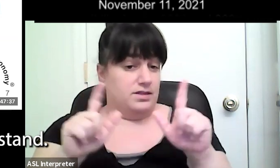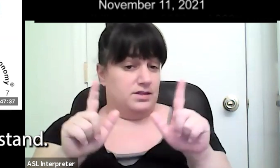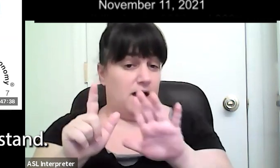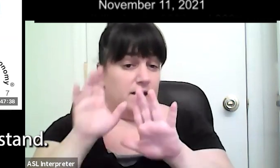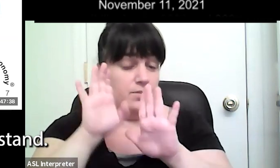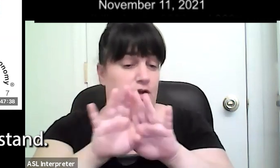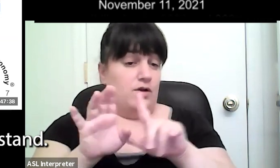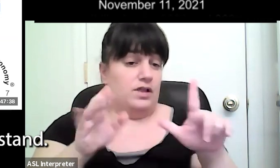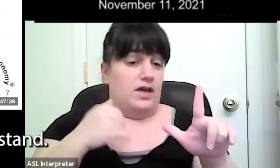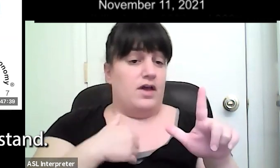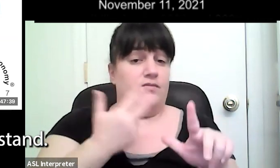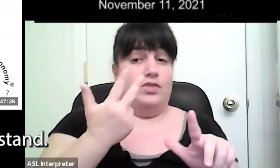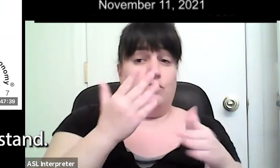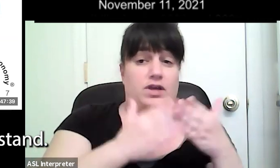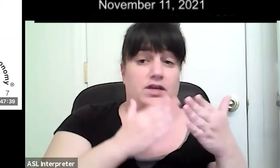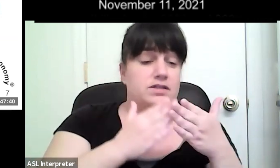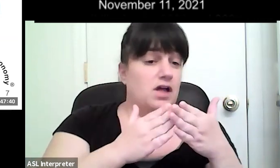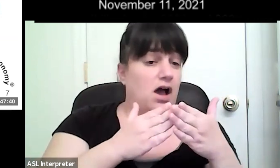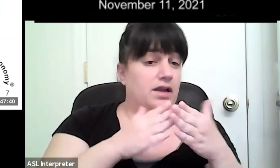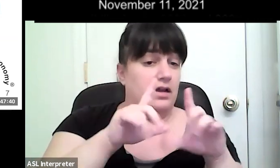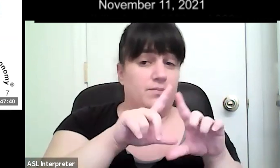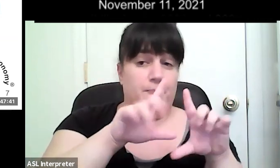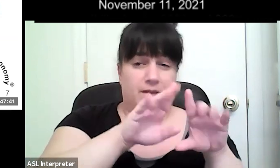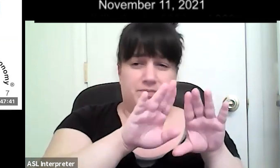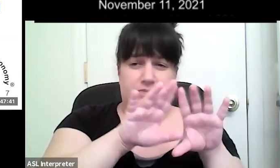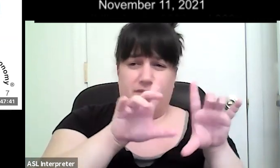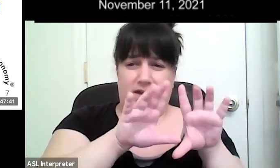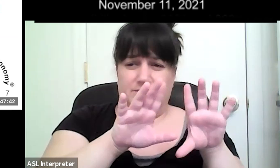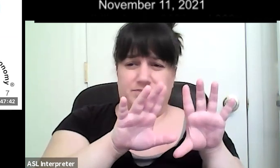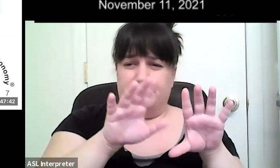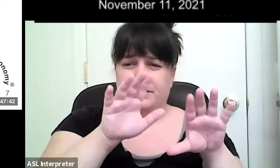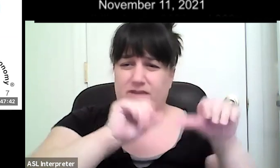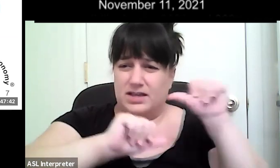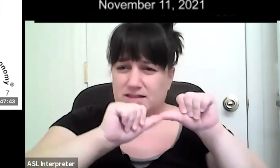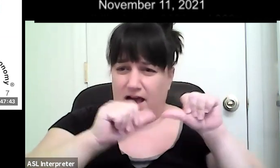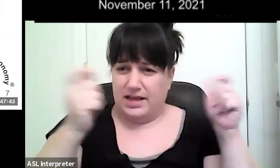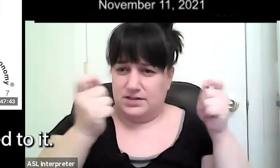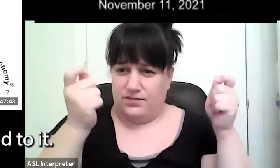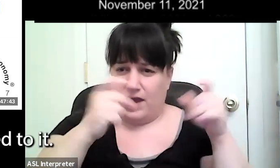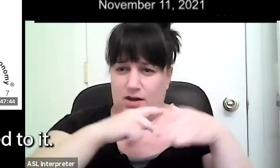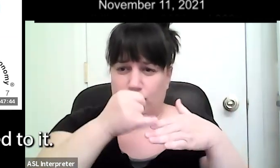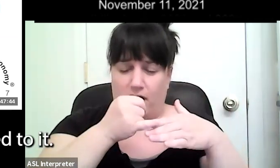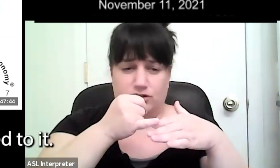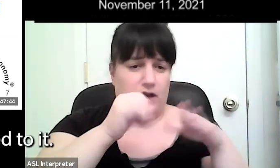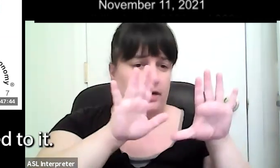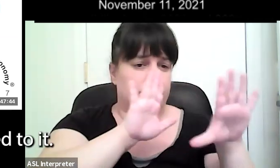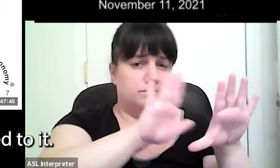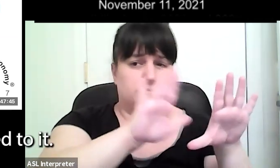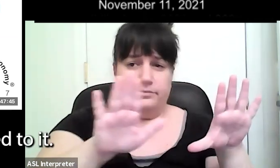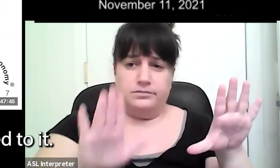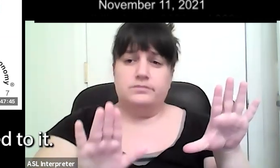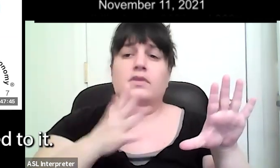a 3-sided cardboard stand, kind of like a science fair project stand, where color pictures have